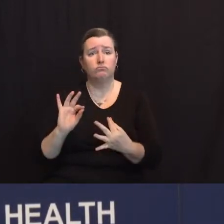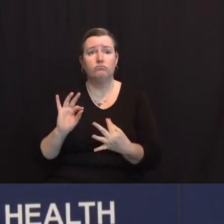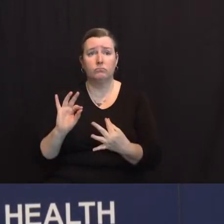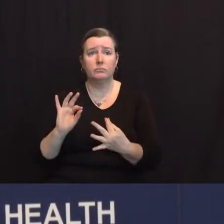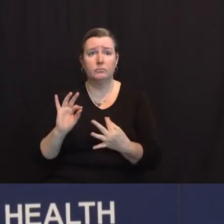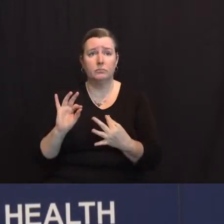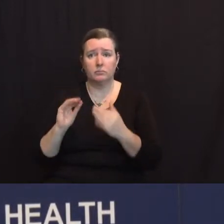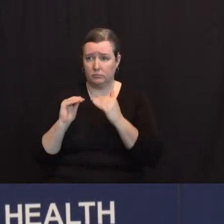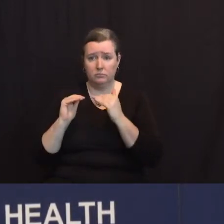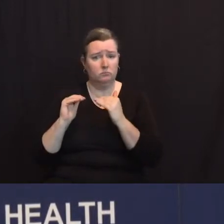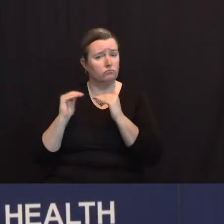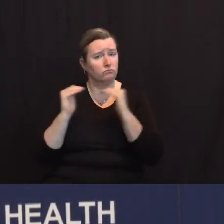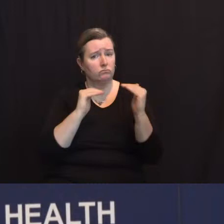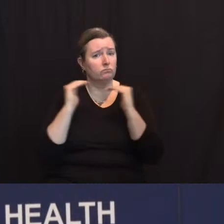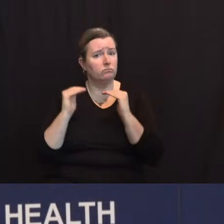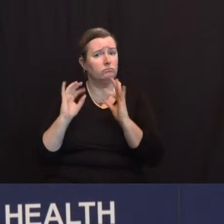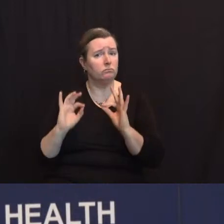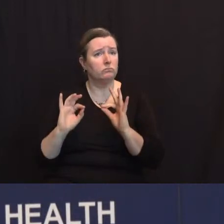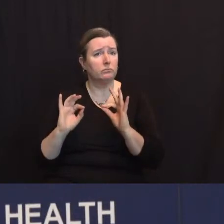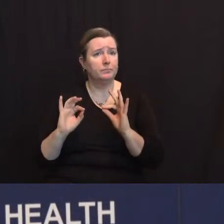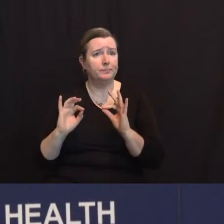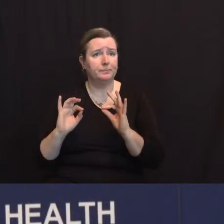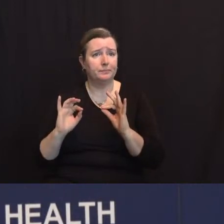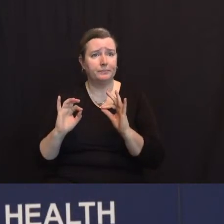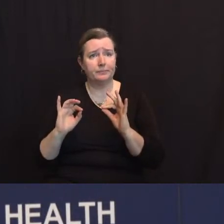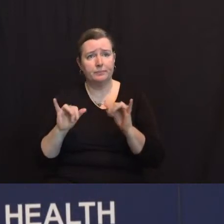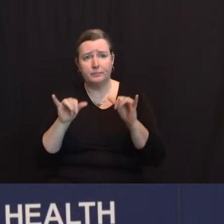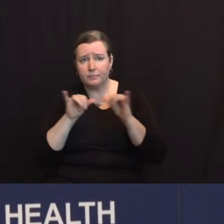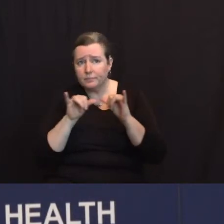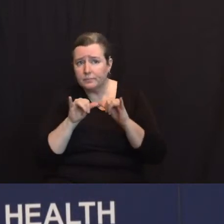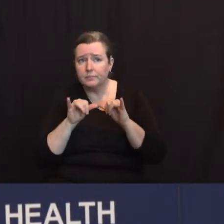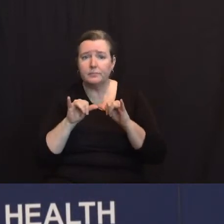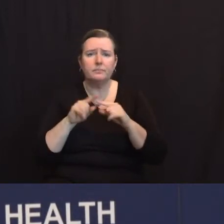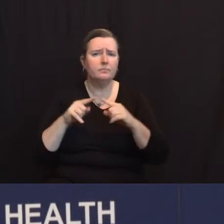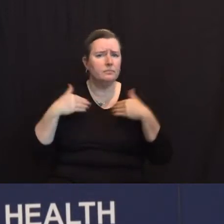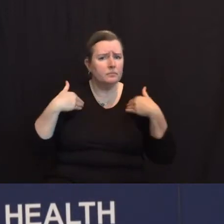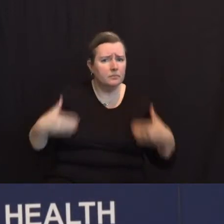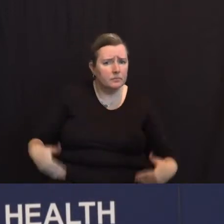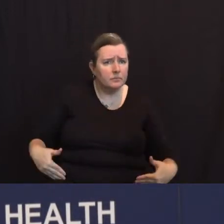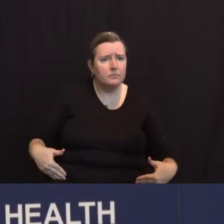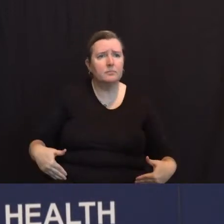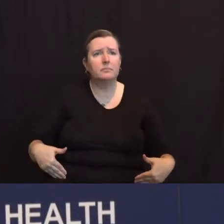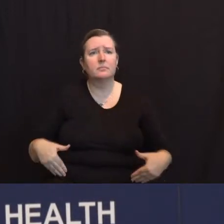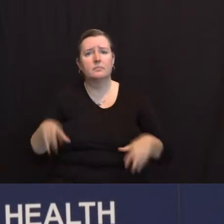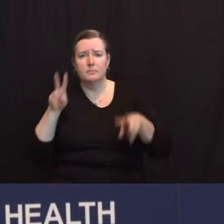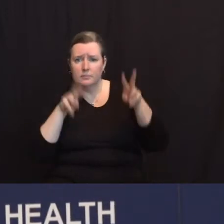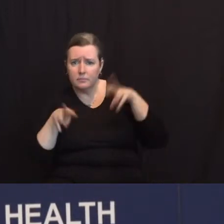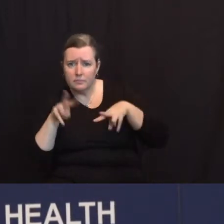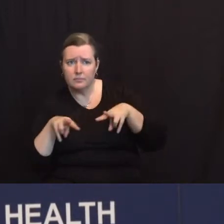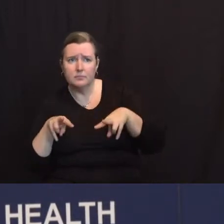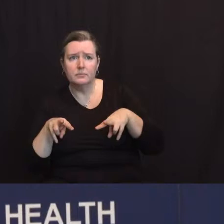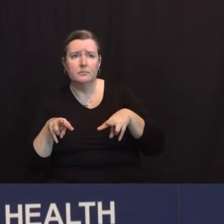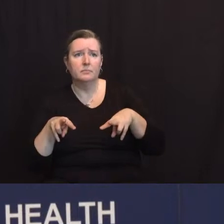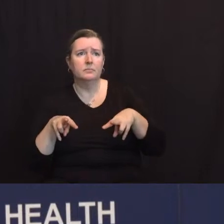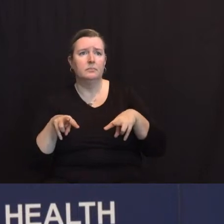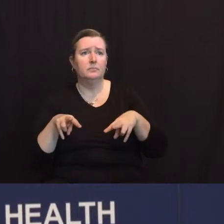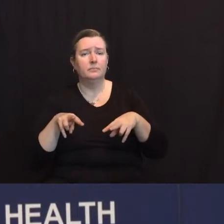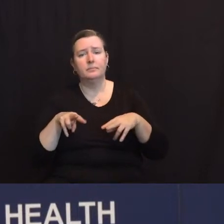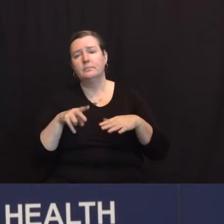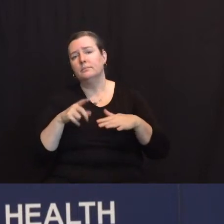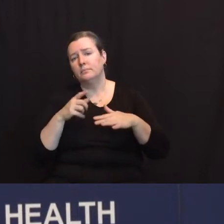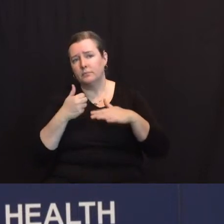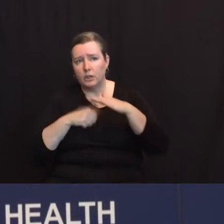by various physiologic parameters or hospitalization or death. And that's really the key, is to prevent